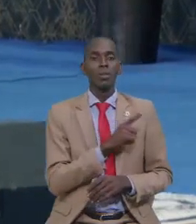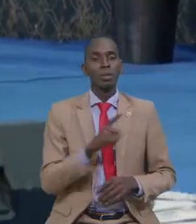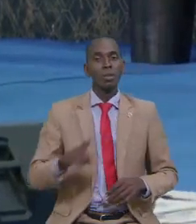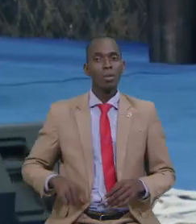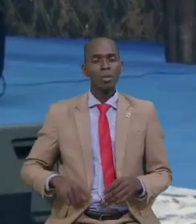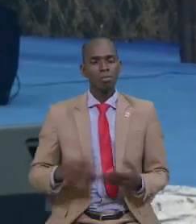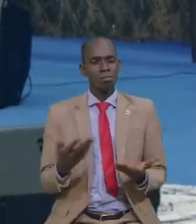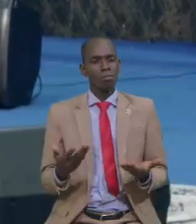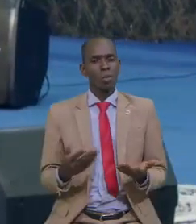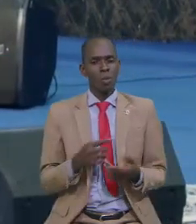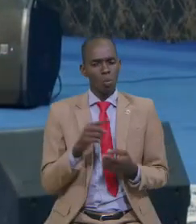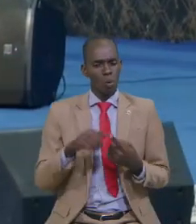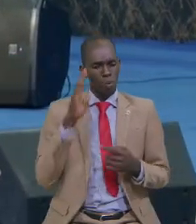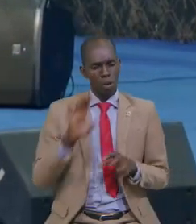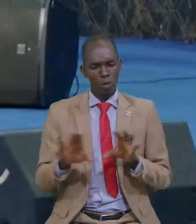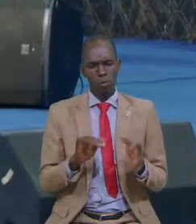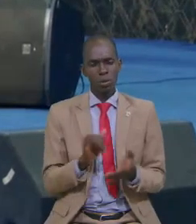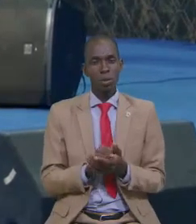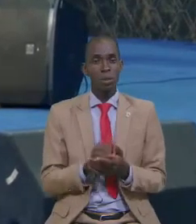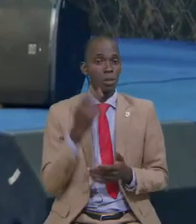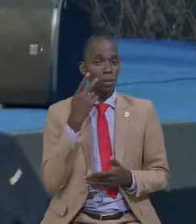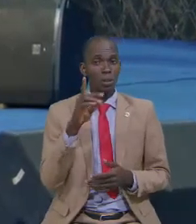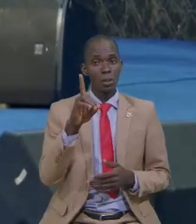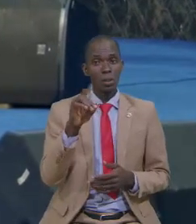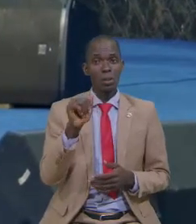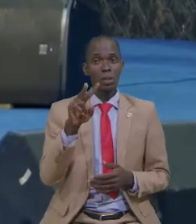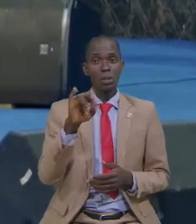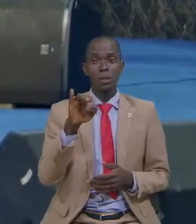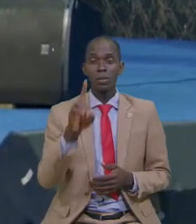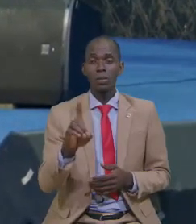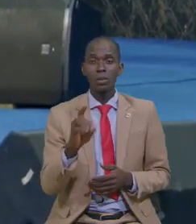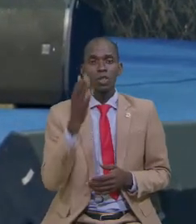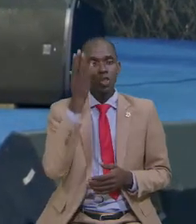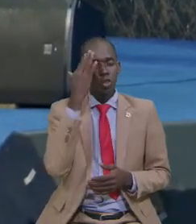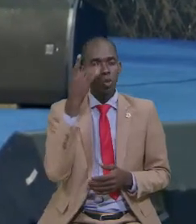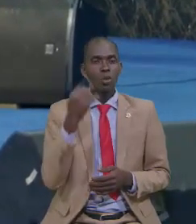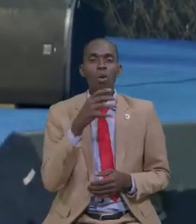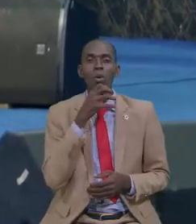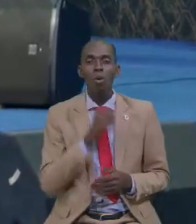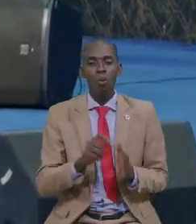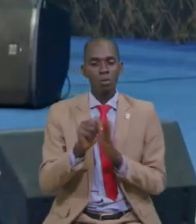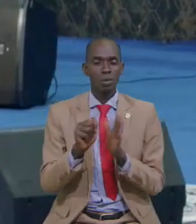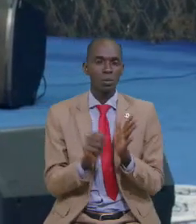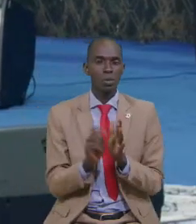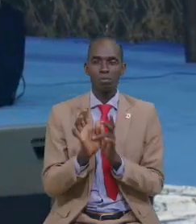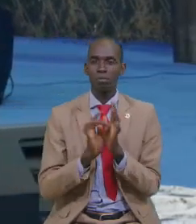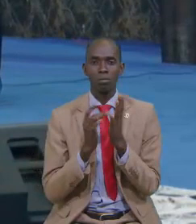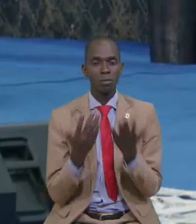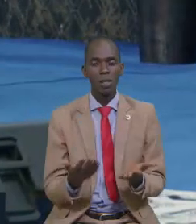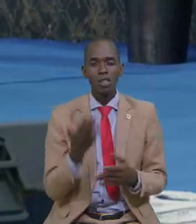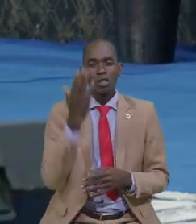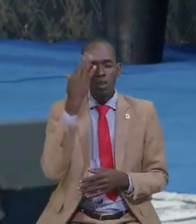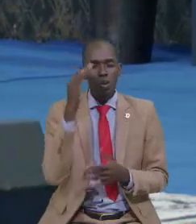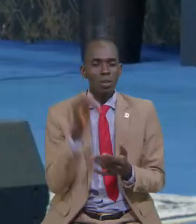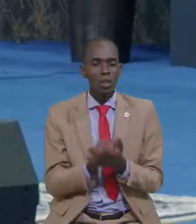do that? David was a person that knew the Old Testament scriptures. He knew you don't have to